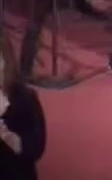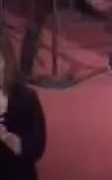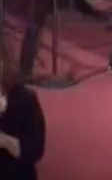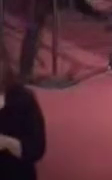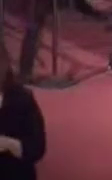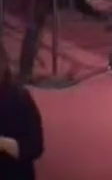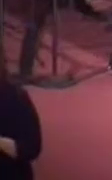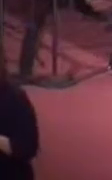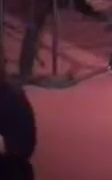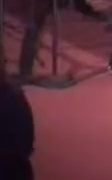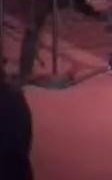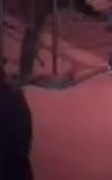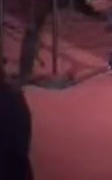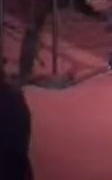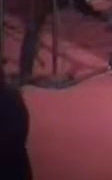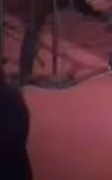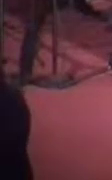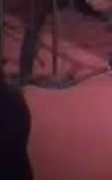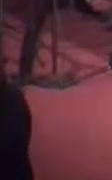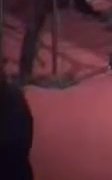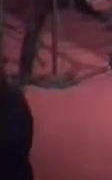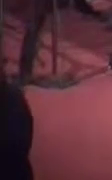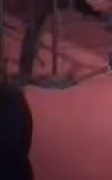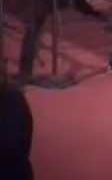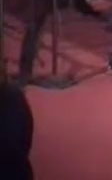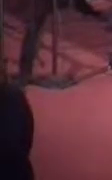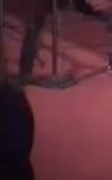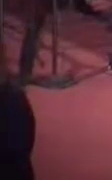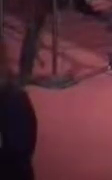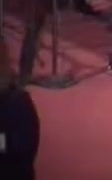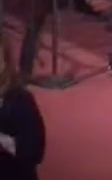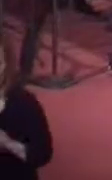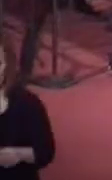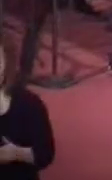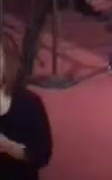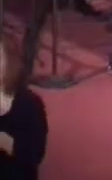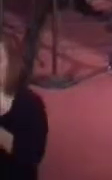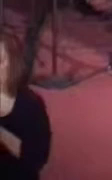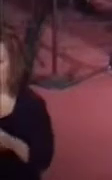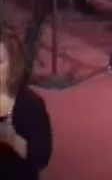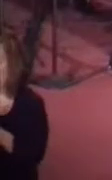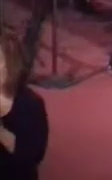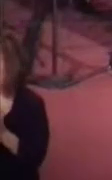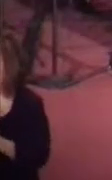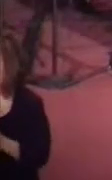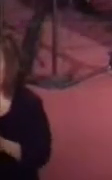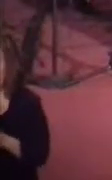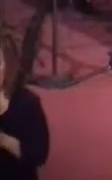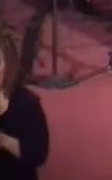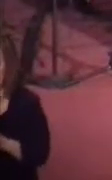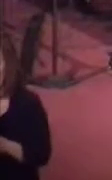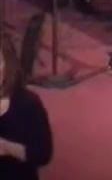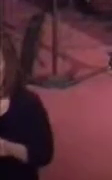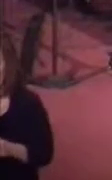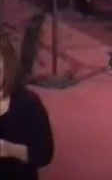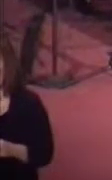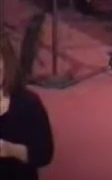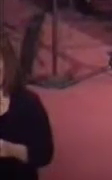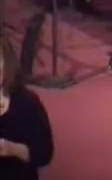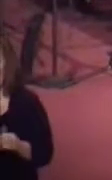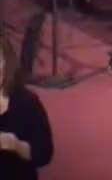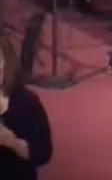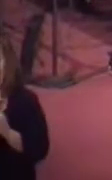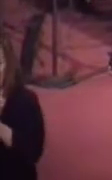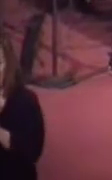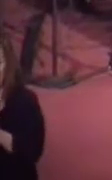law. You see, to invoke the name of Darius would be idol worship. And Daniel couldn't do that because that would break the law of God. And so